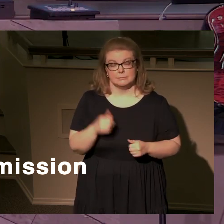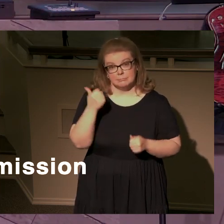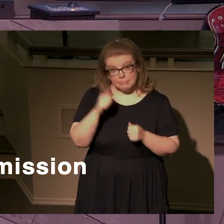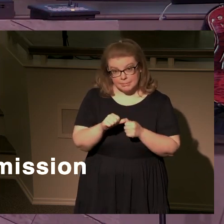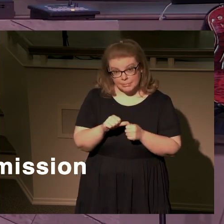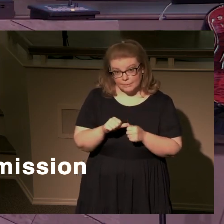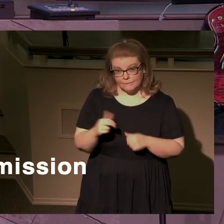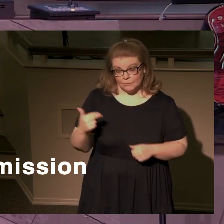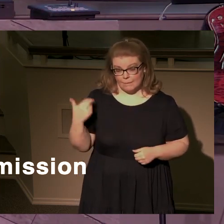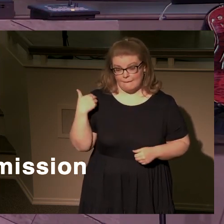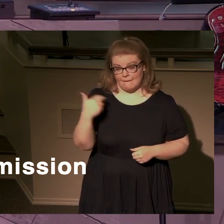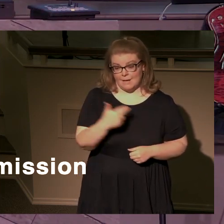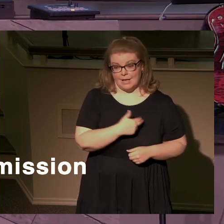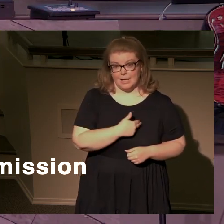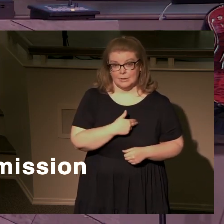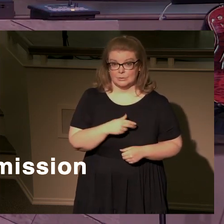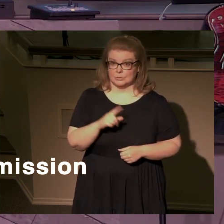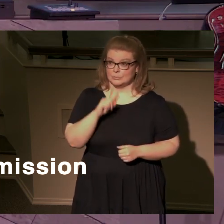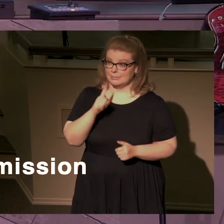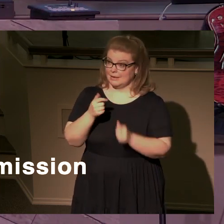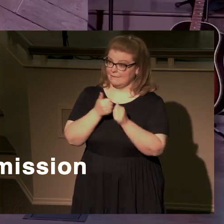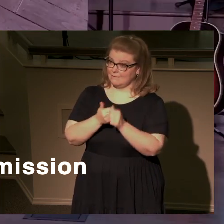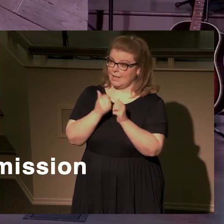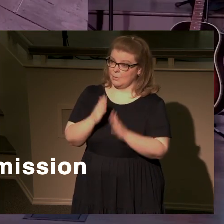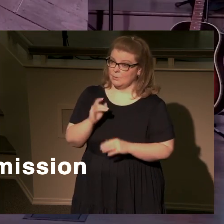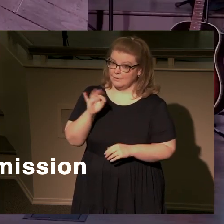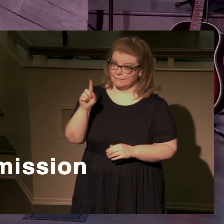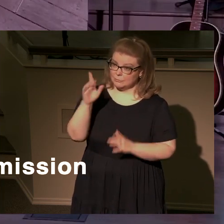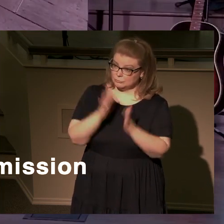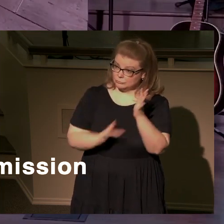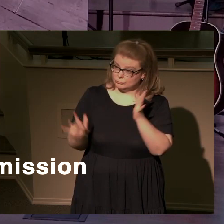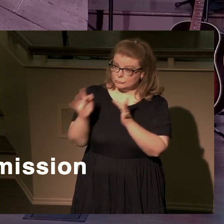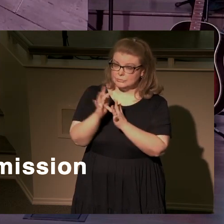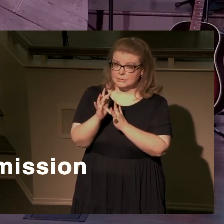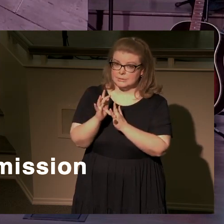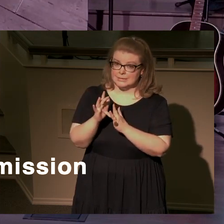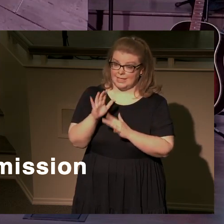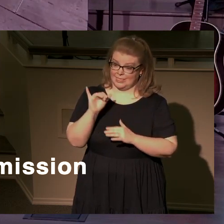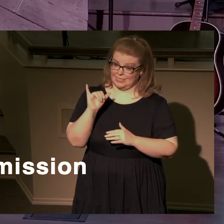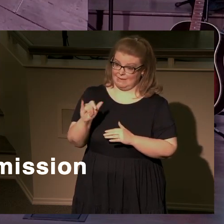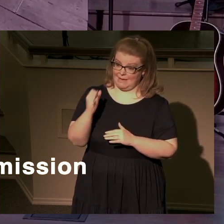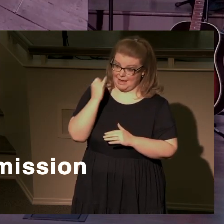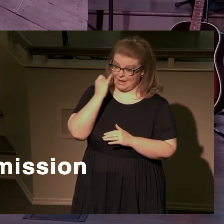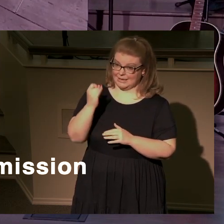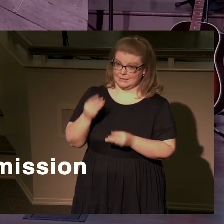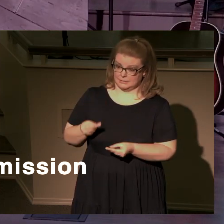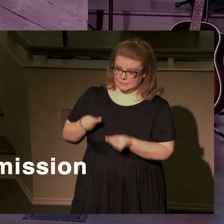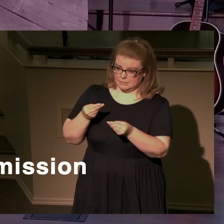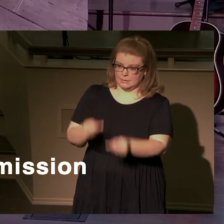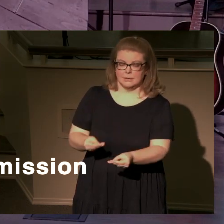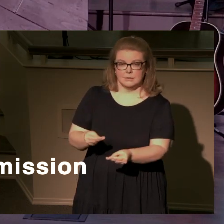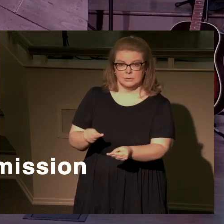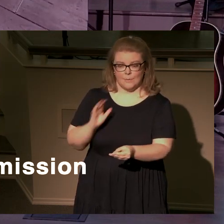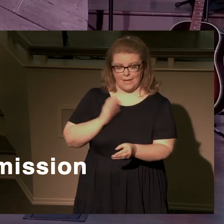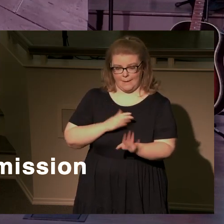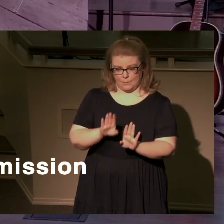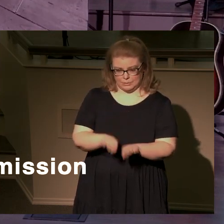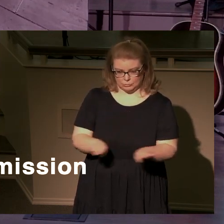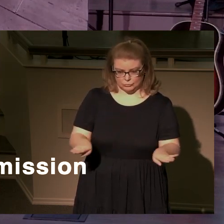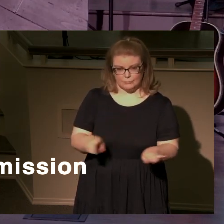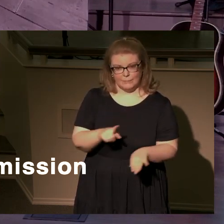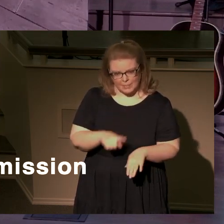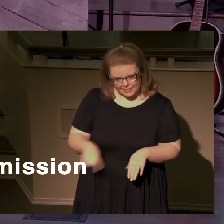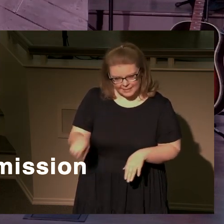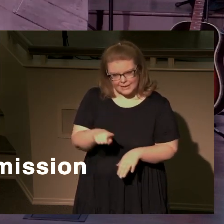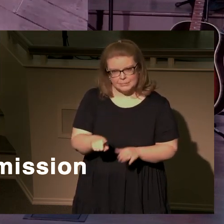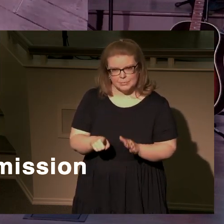be adult followers of Christ, and for us to pass down a heritage of being adult followers of Christ, we're going to have